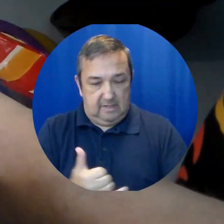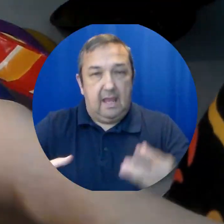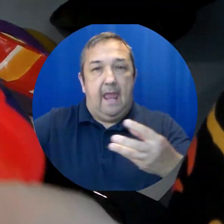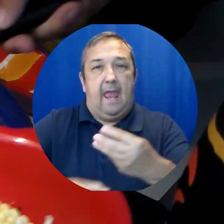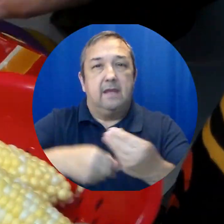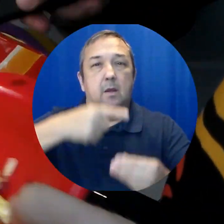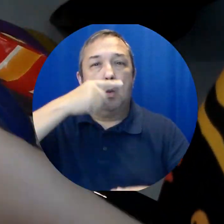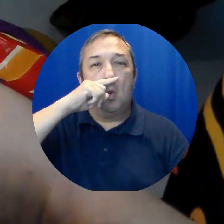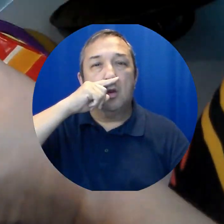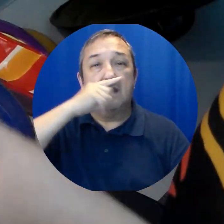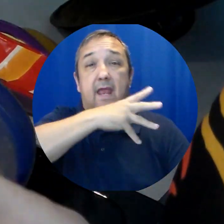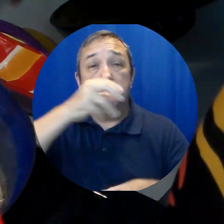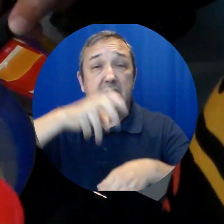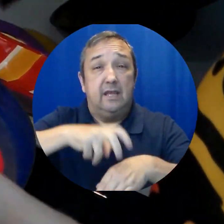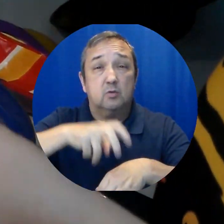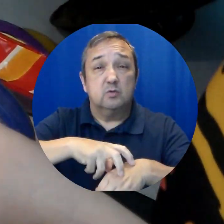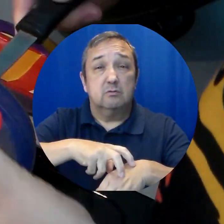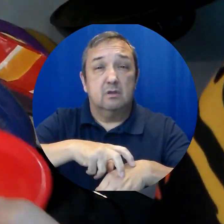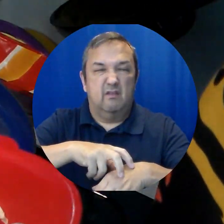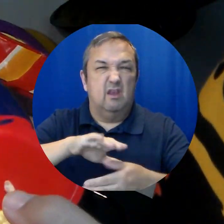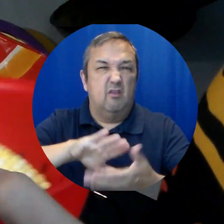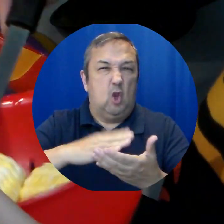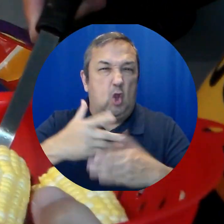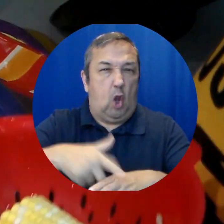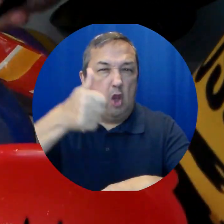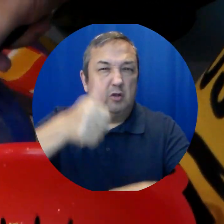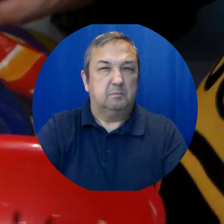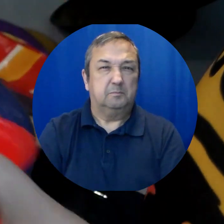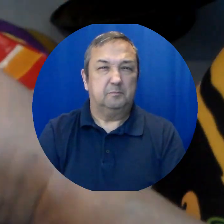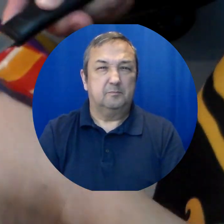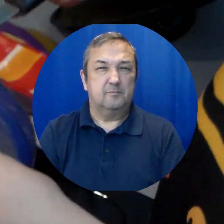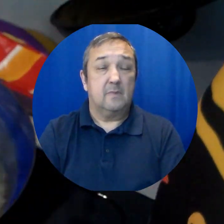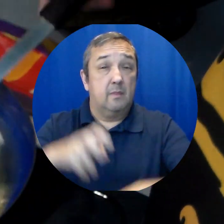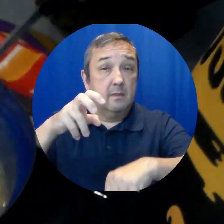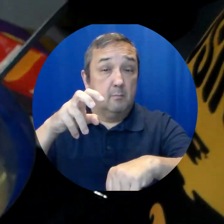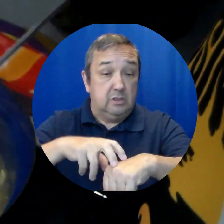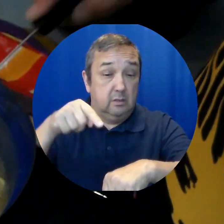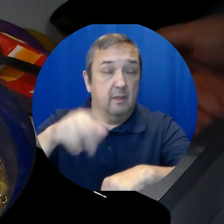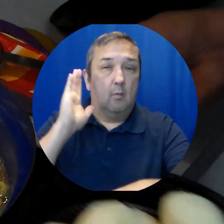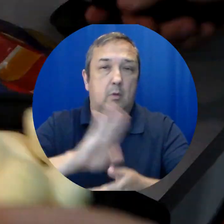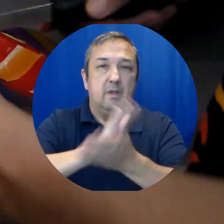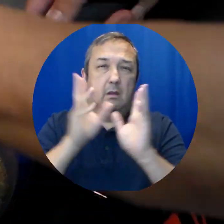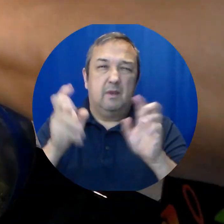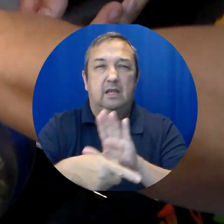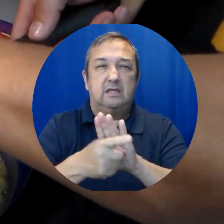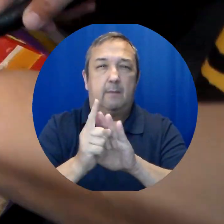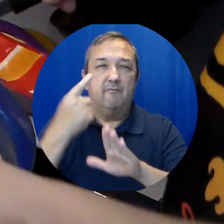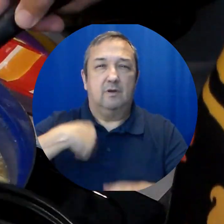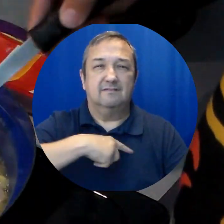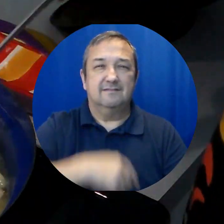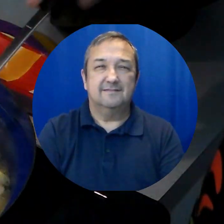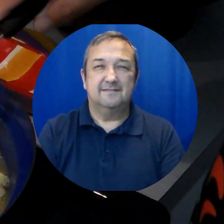Now we can add our corn and the potatoes. They take the longest to cook. The potatoes are going to be our timer, in a